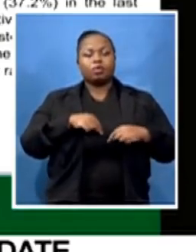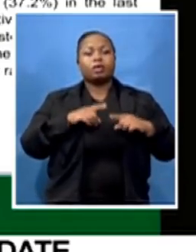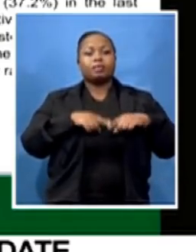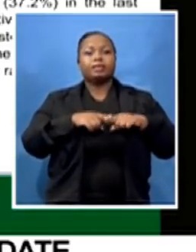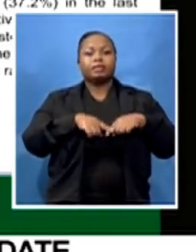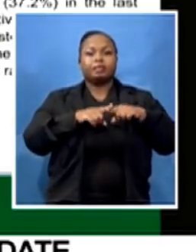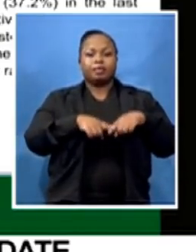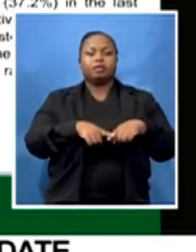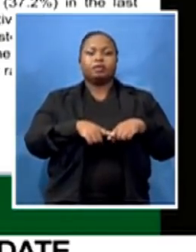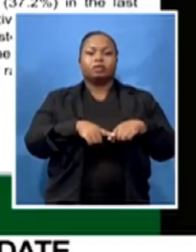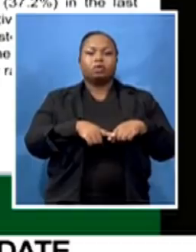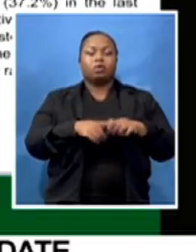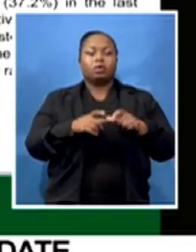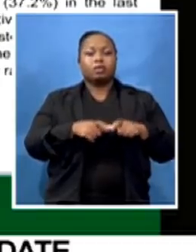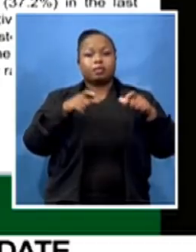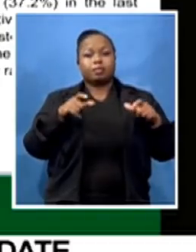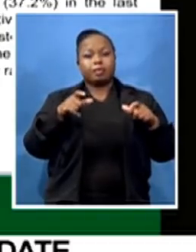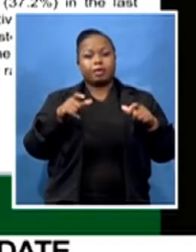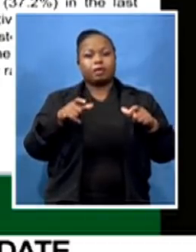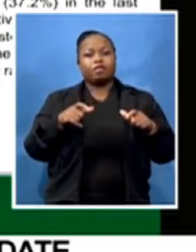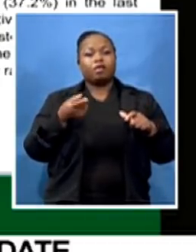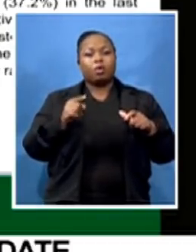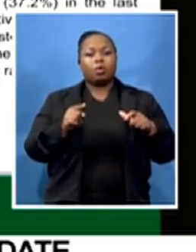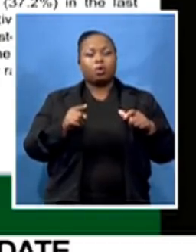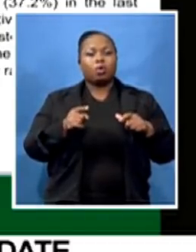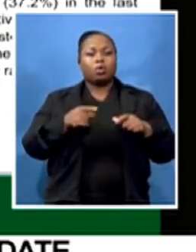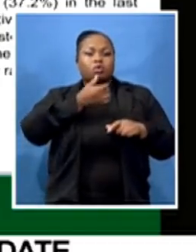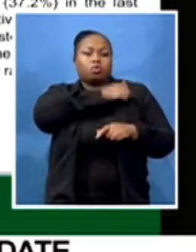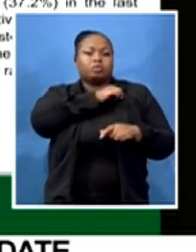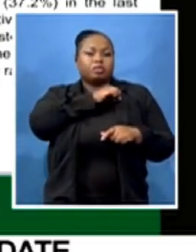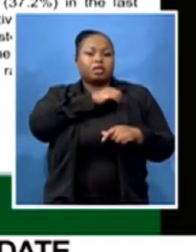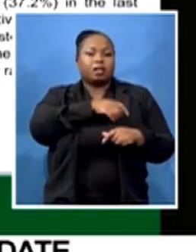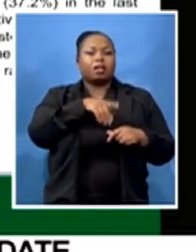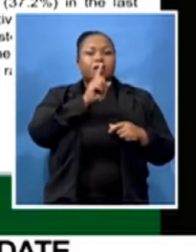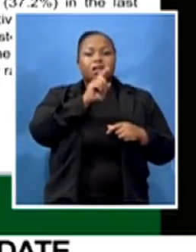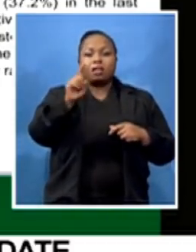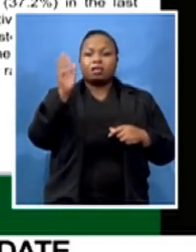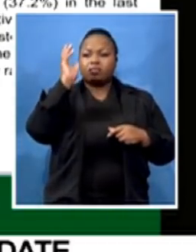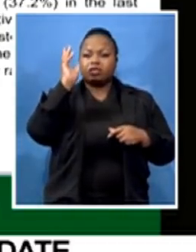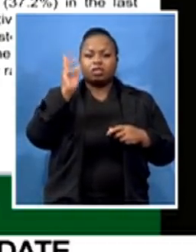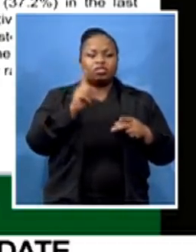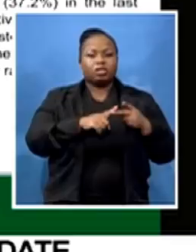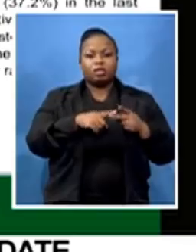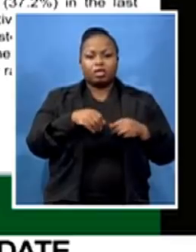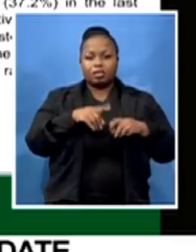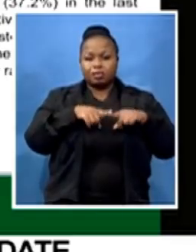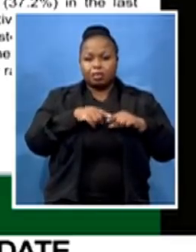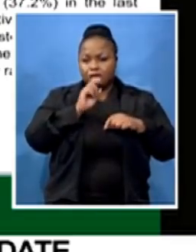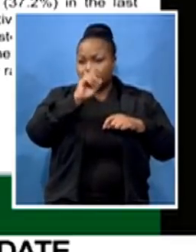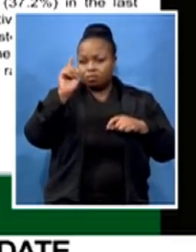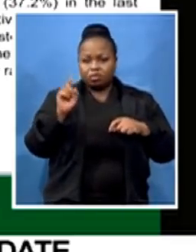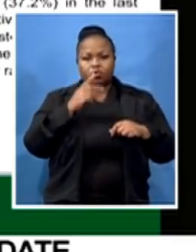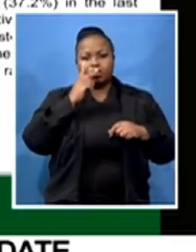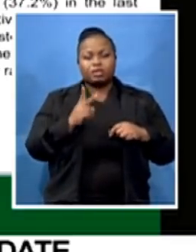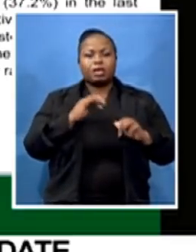of clinical presentations and clinical judgments as we look at how to manage the cases because